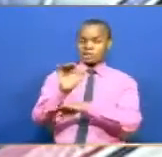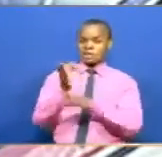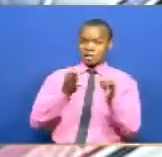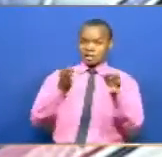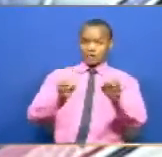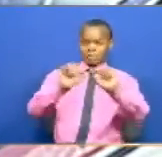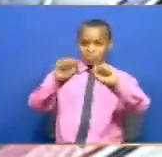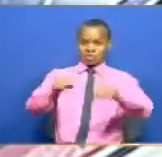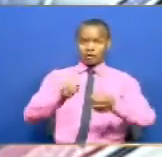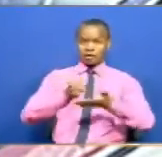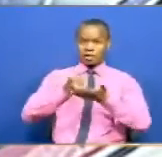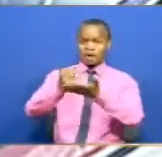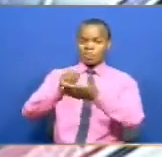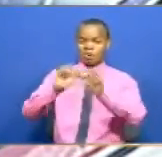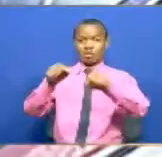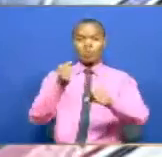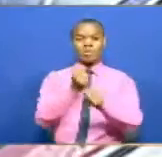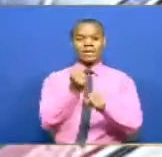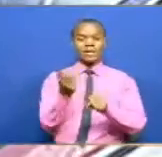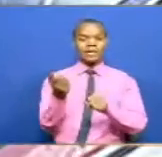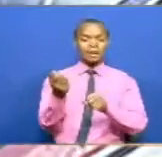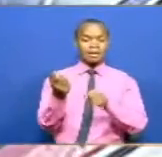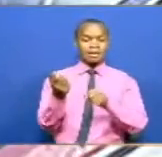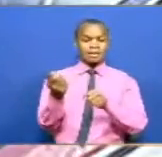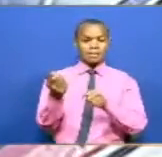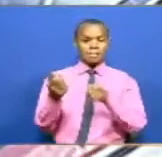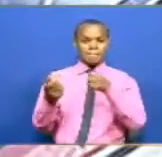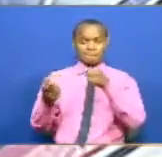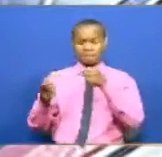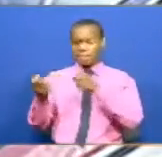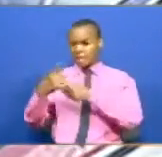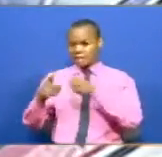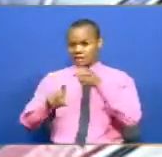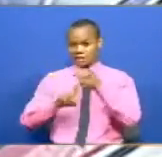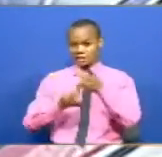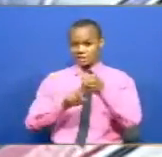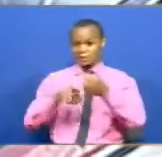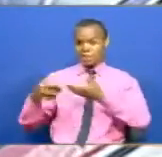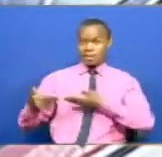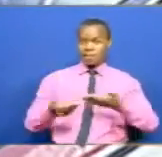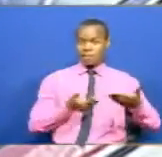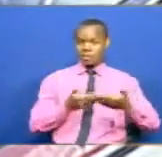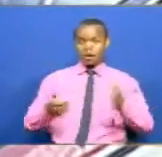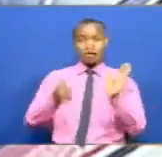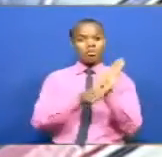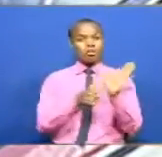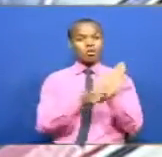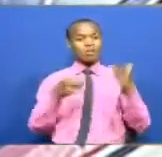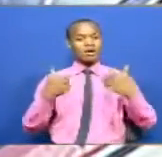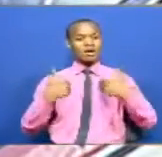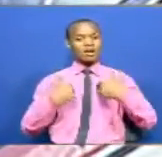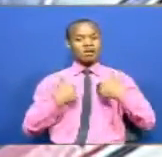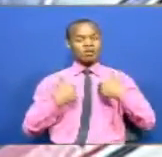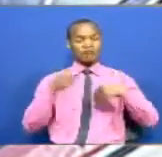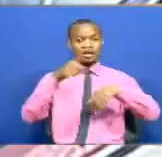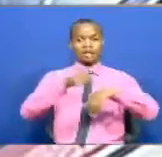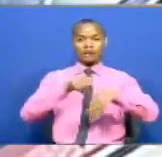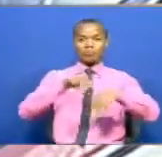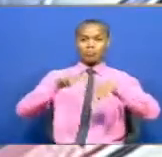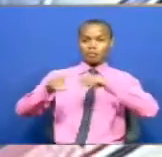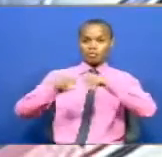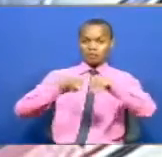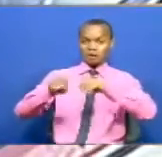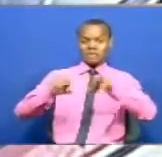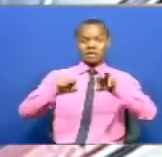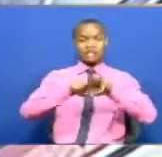their six-month-old son undergo corrective surgery. The infant has had a difficulty with his bowel movement and has